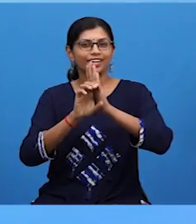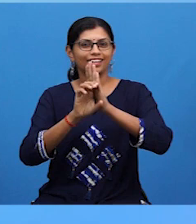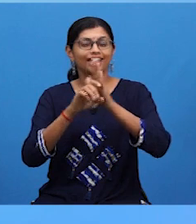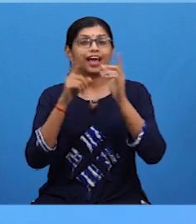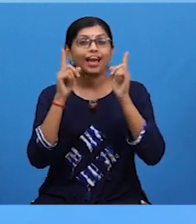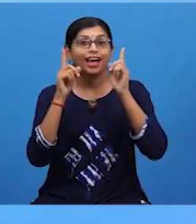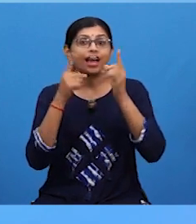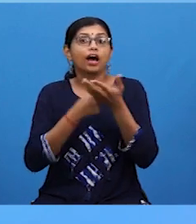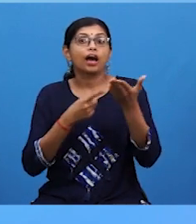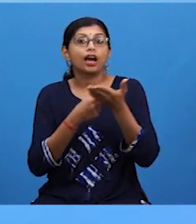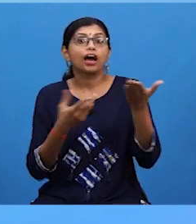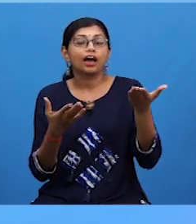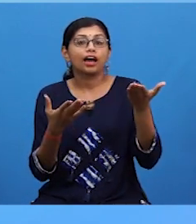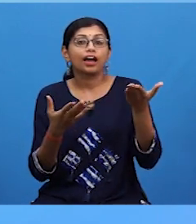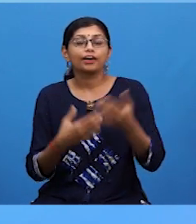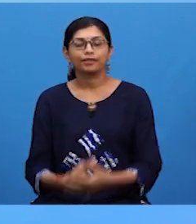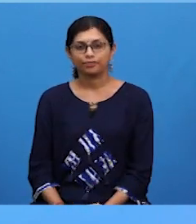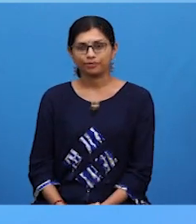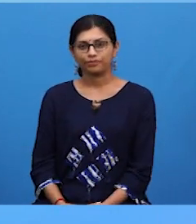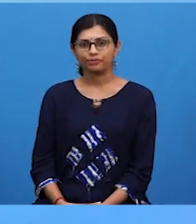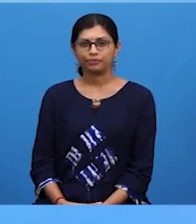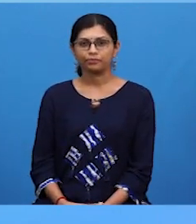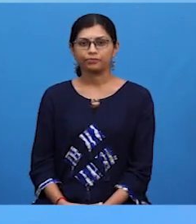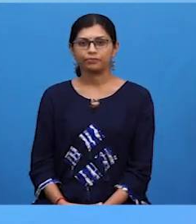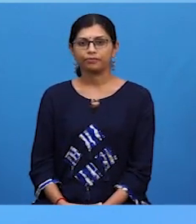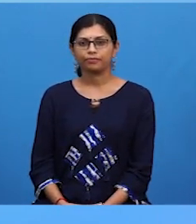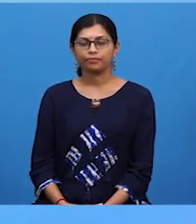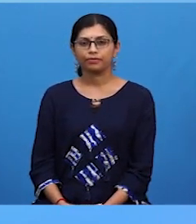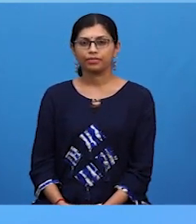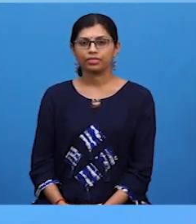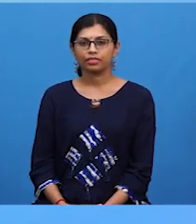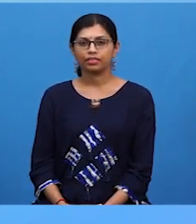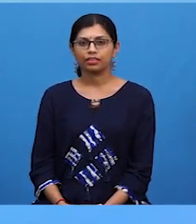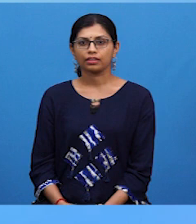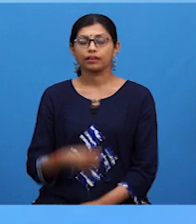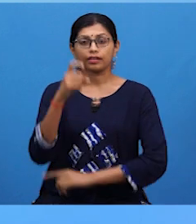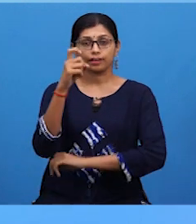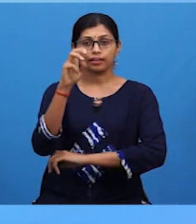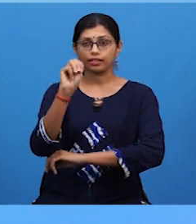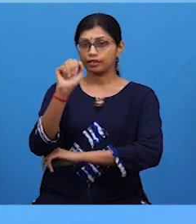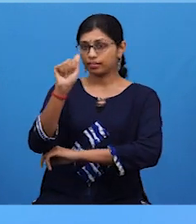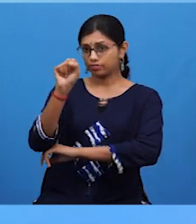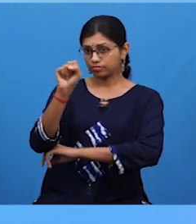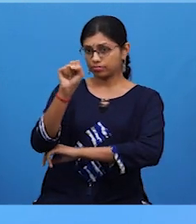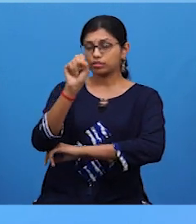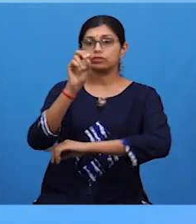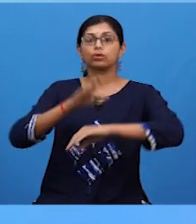Christmas. Christmas is celebrated worldwide on the 25th December every